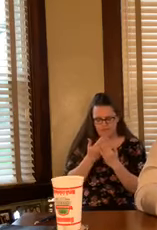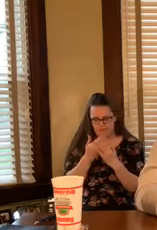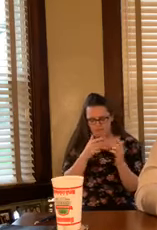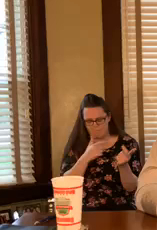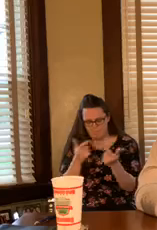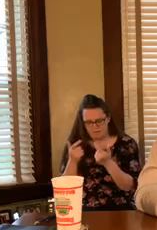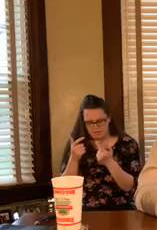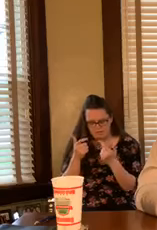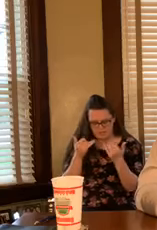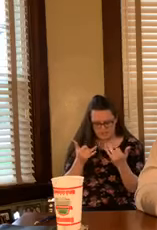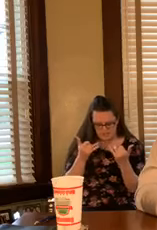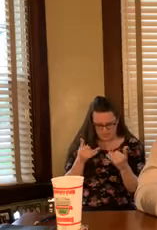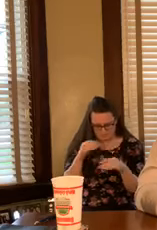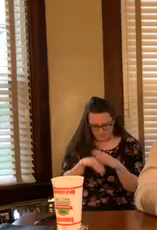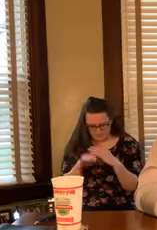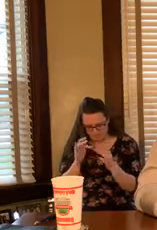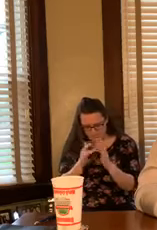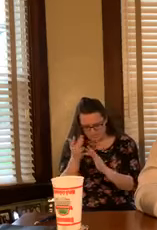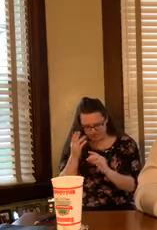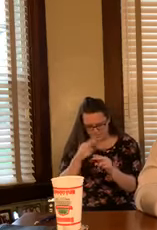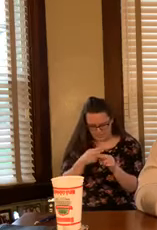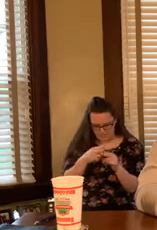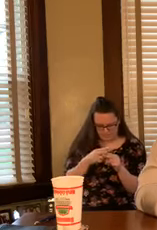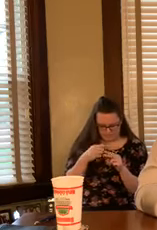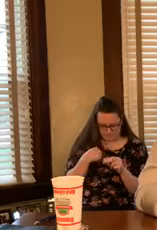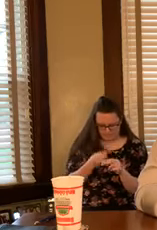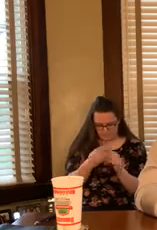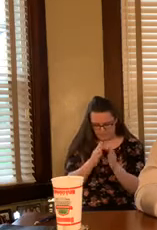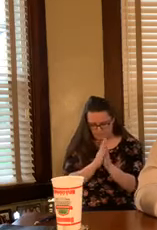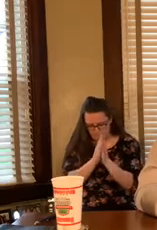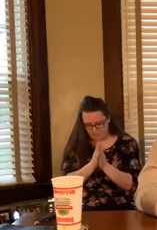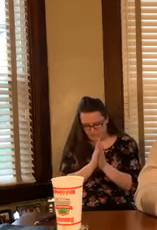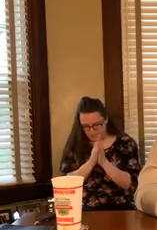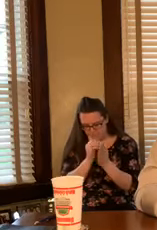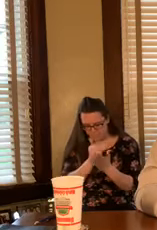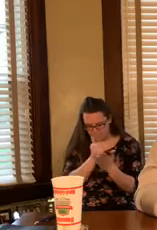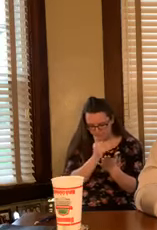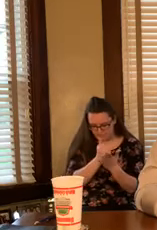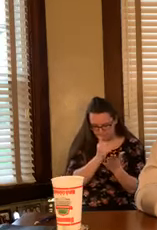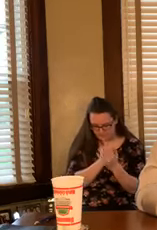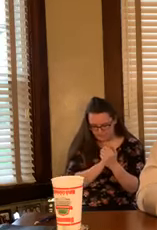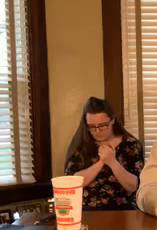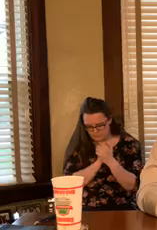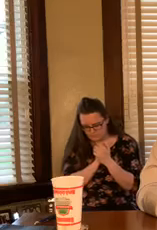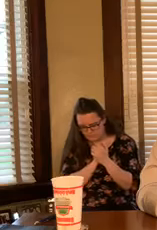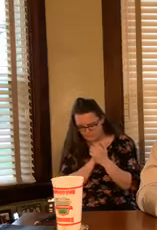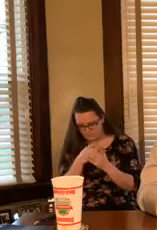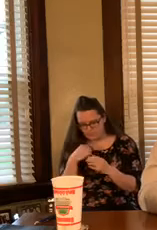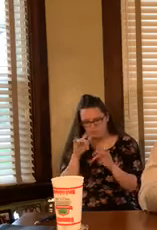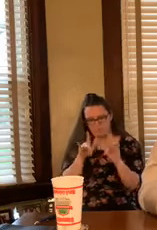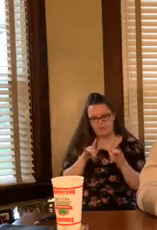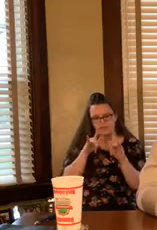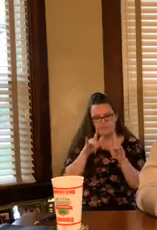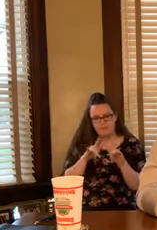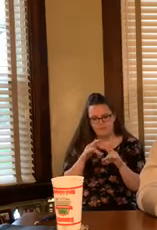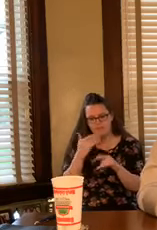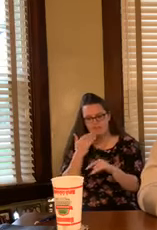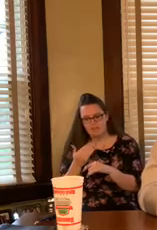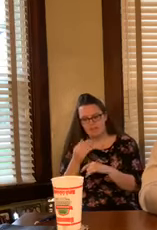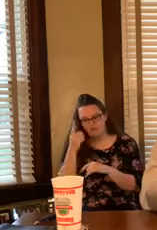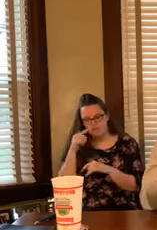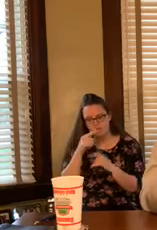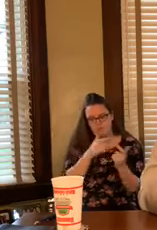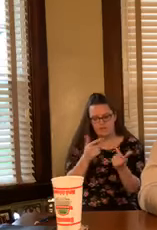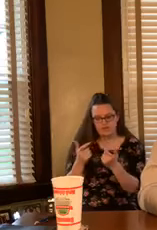evening. In Jesus' name we pray. Amen and amen. We love you. Thank you for tuning